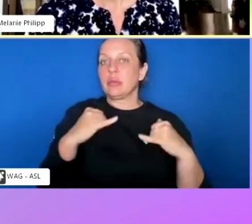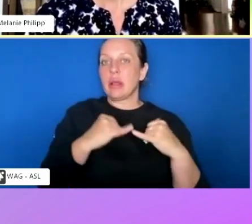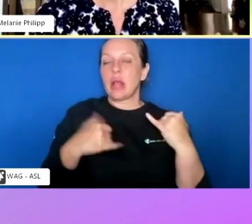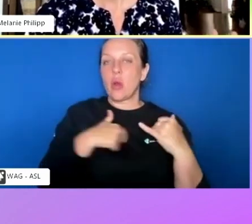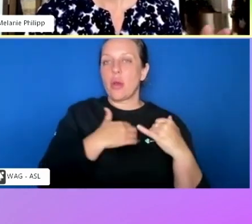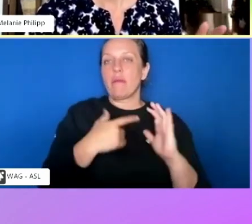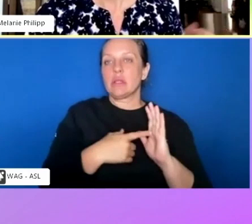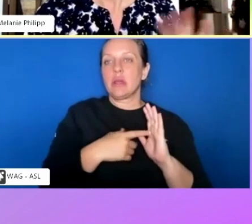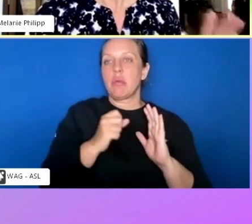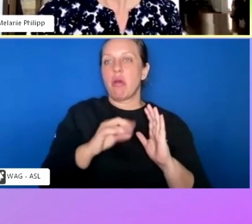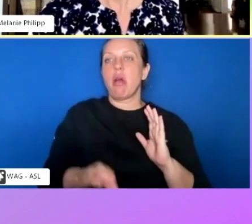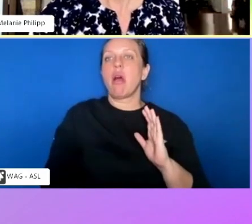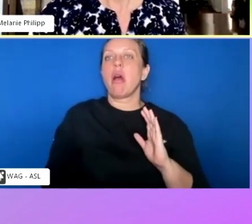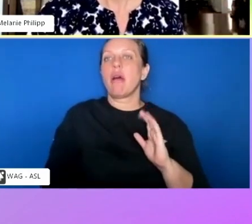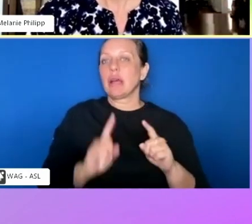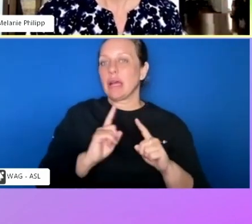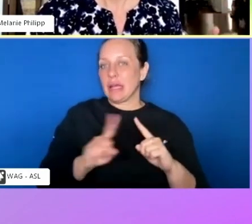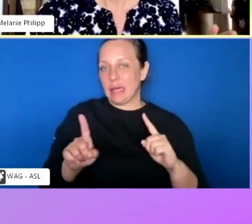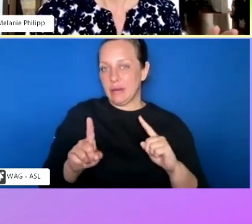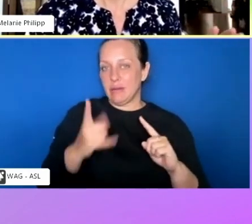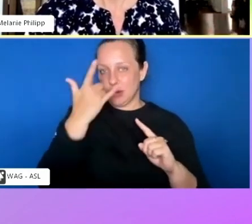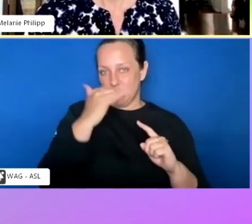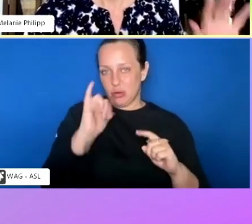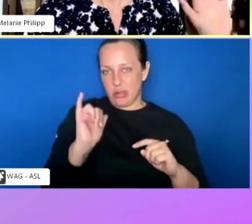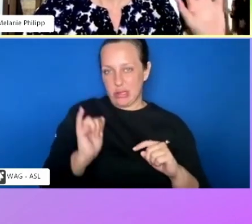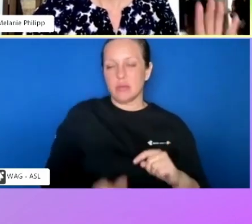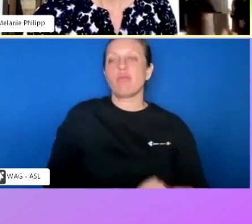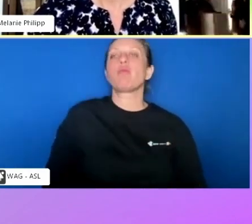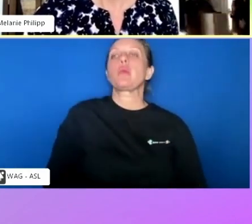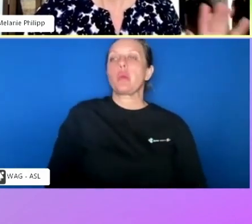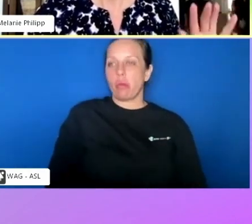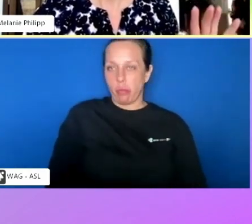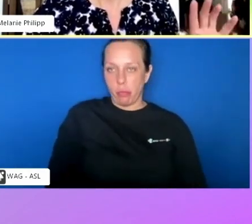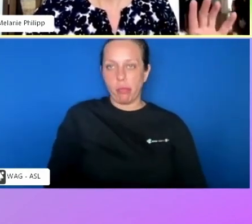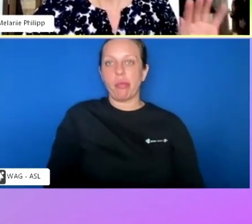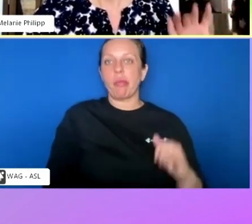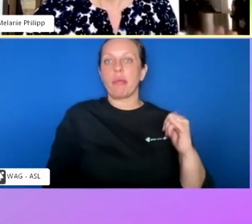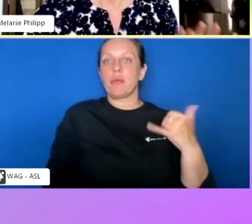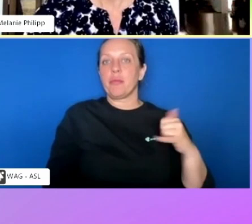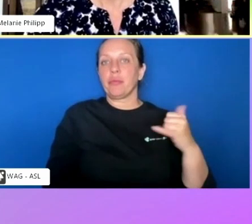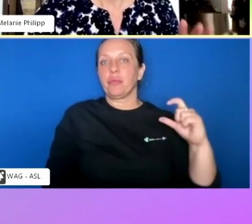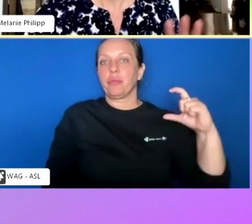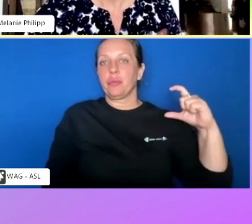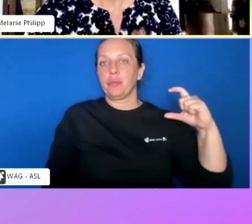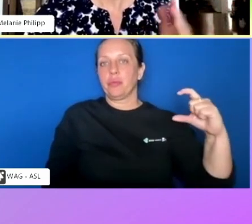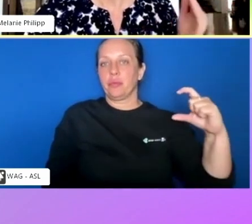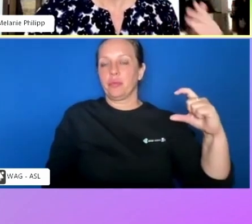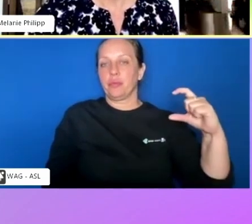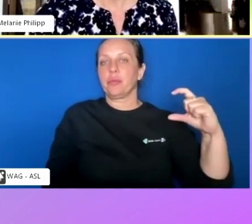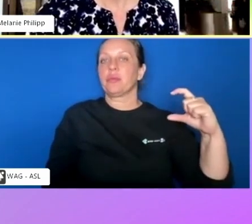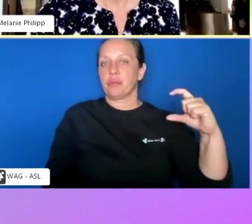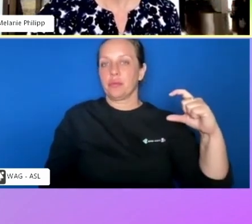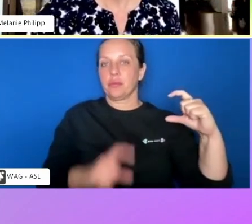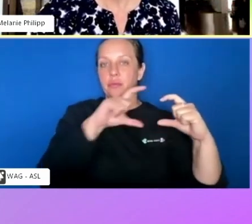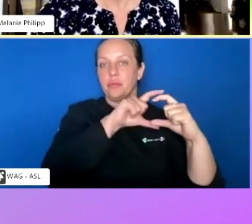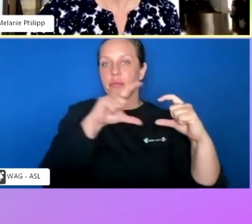an example of a different approach for the focus indicator. We have the yellow indicator on the blue button, but this time it's all the